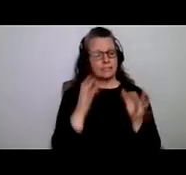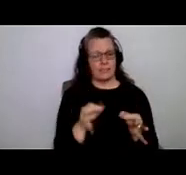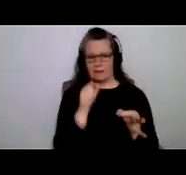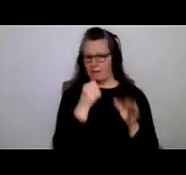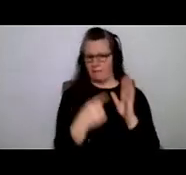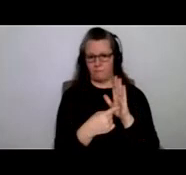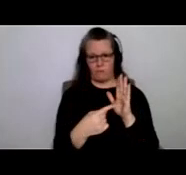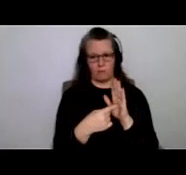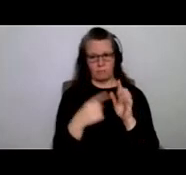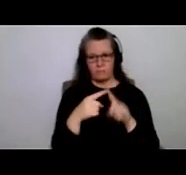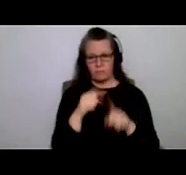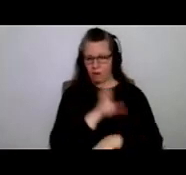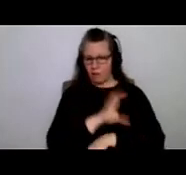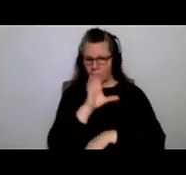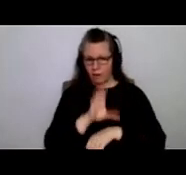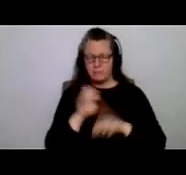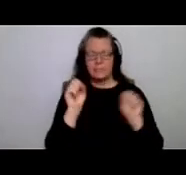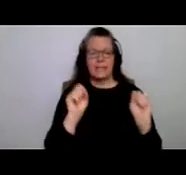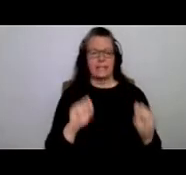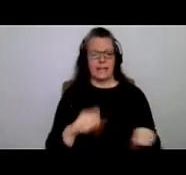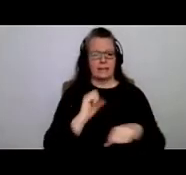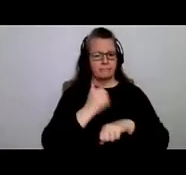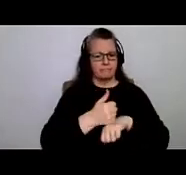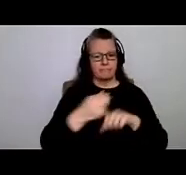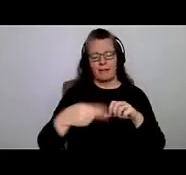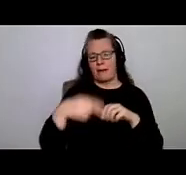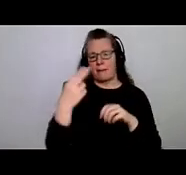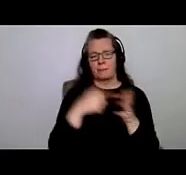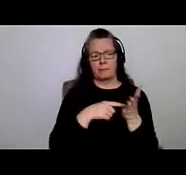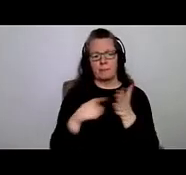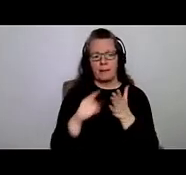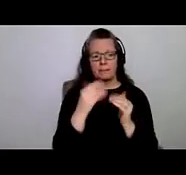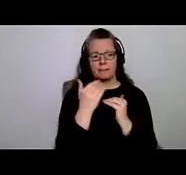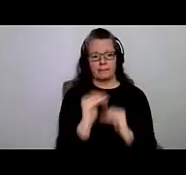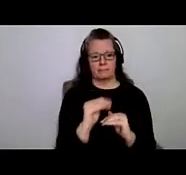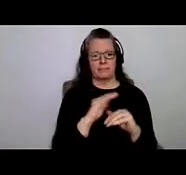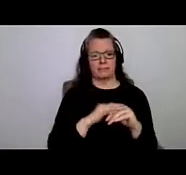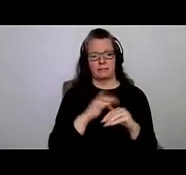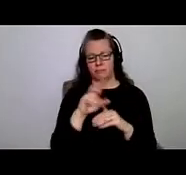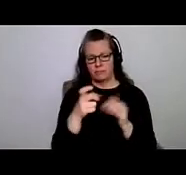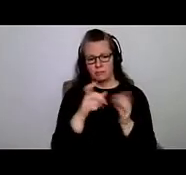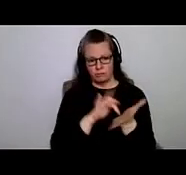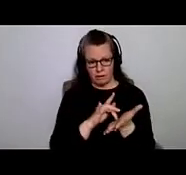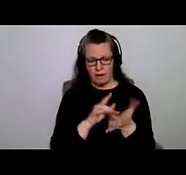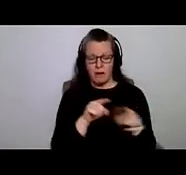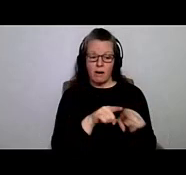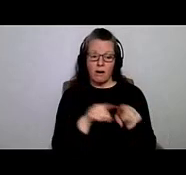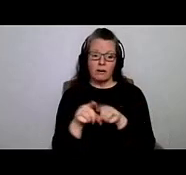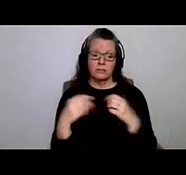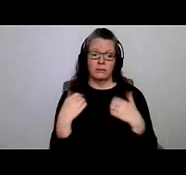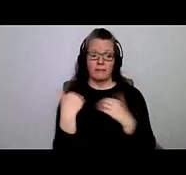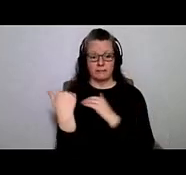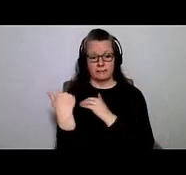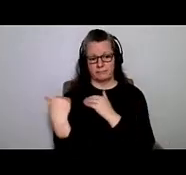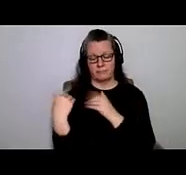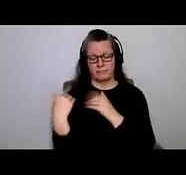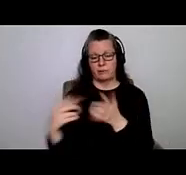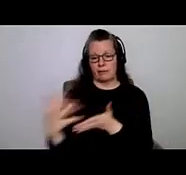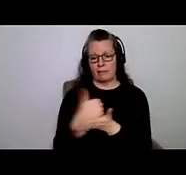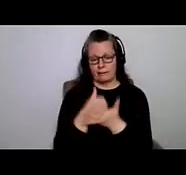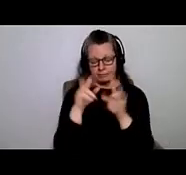Coloradans, they may establish upper payment limits on prescription drugs. And they also have responsibilities to collect and evaluate data on